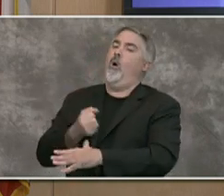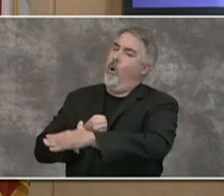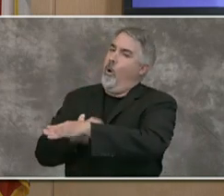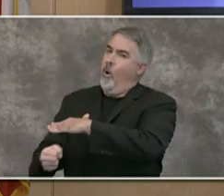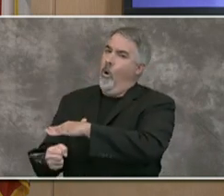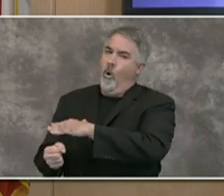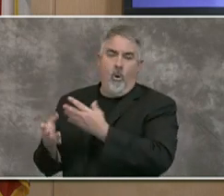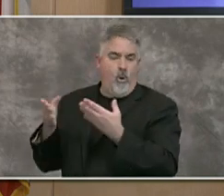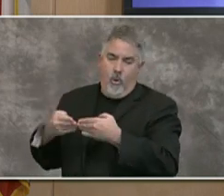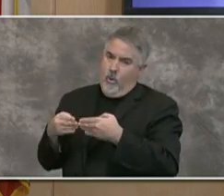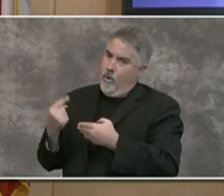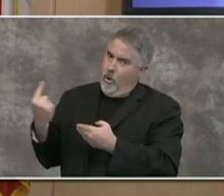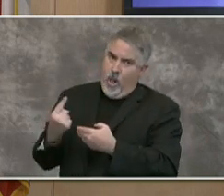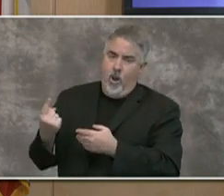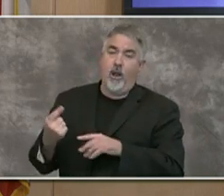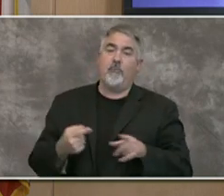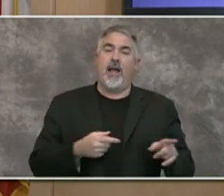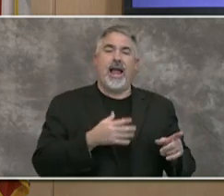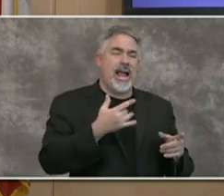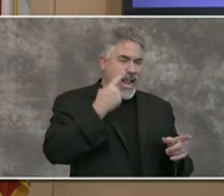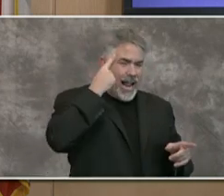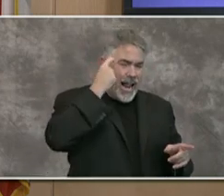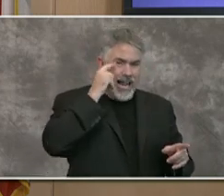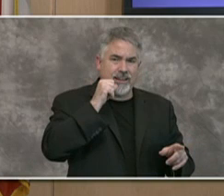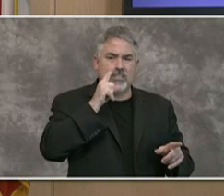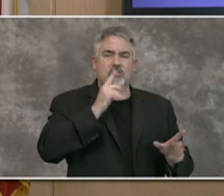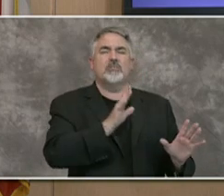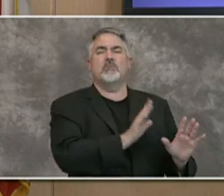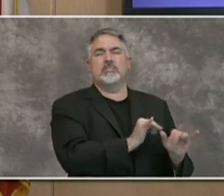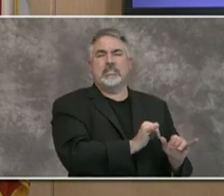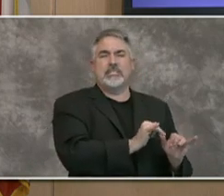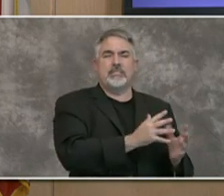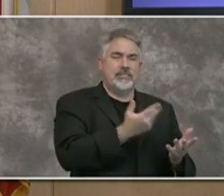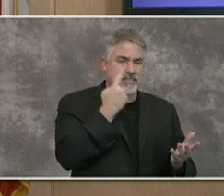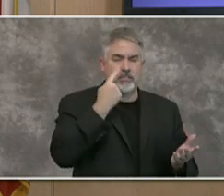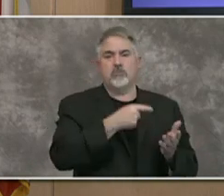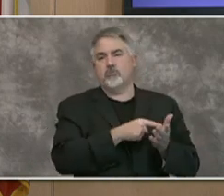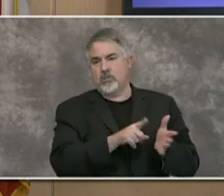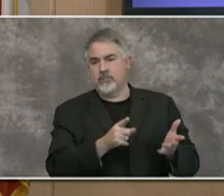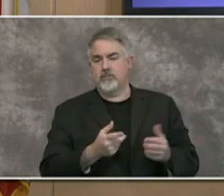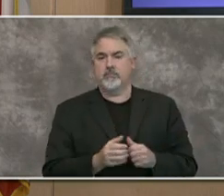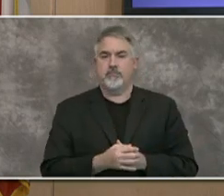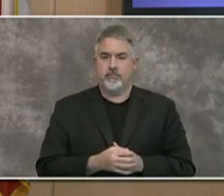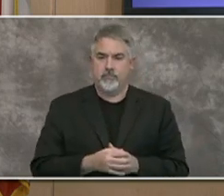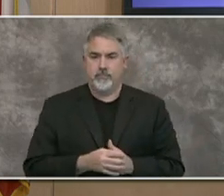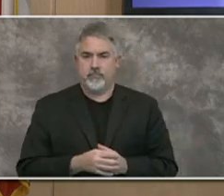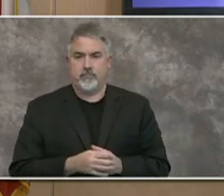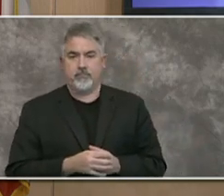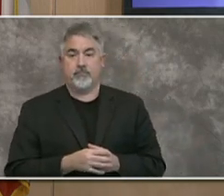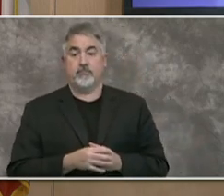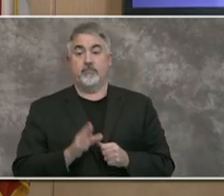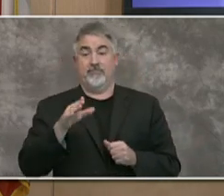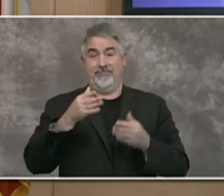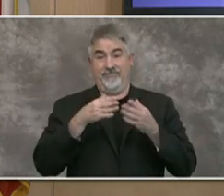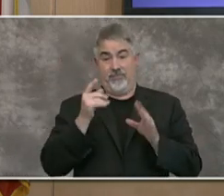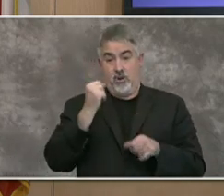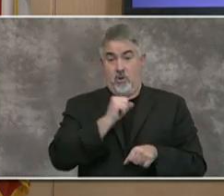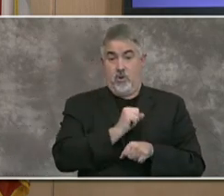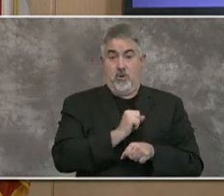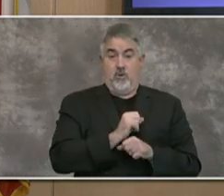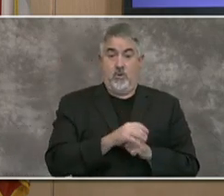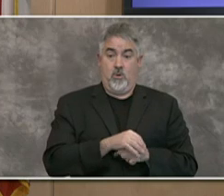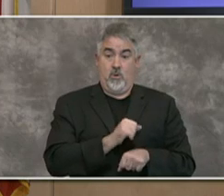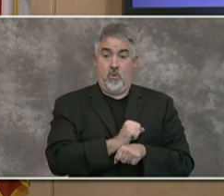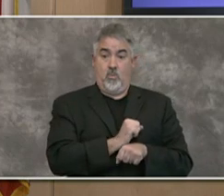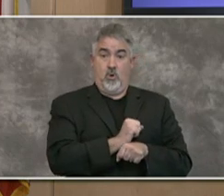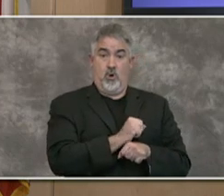essential job. But for healthcare workers, and specifically for workers here, the advice that has been given